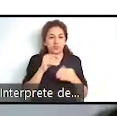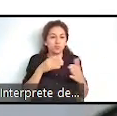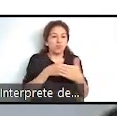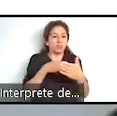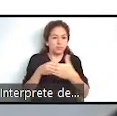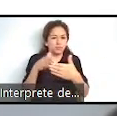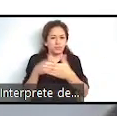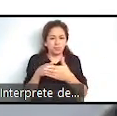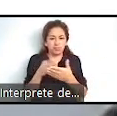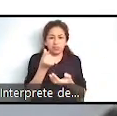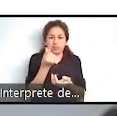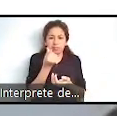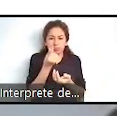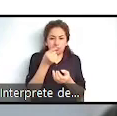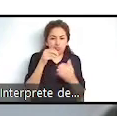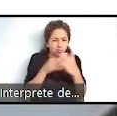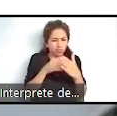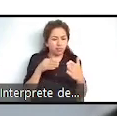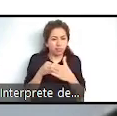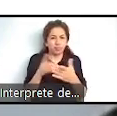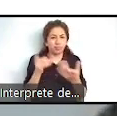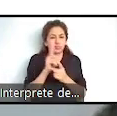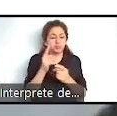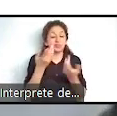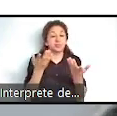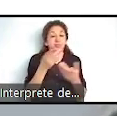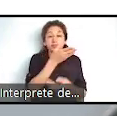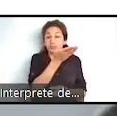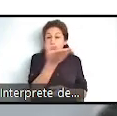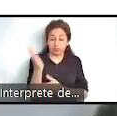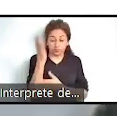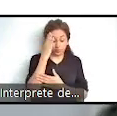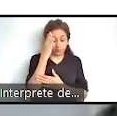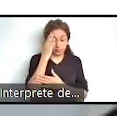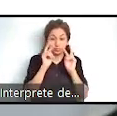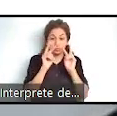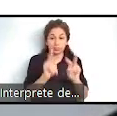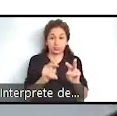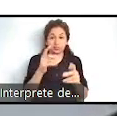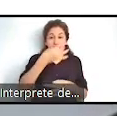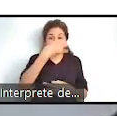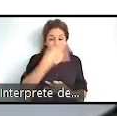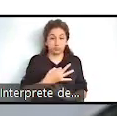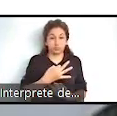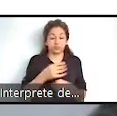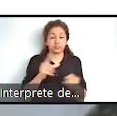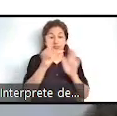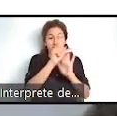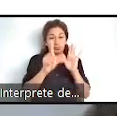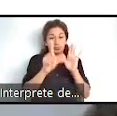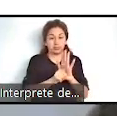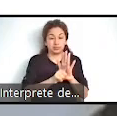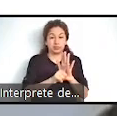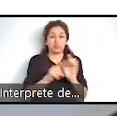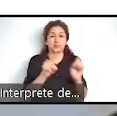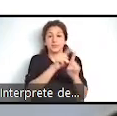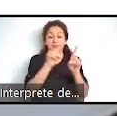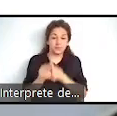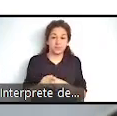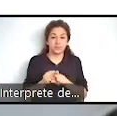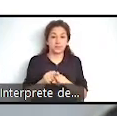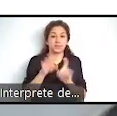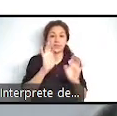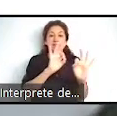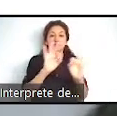not to have a gap in income so that is what we have we need the true laws